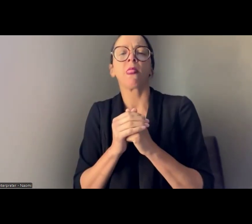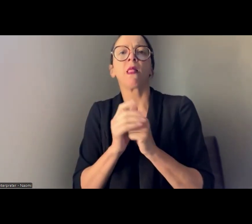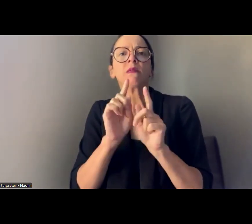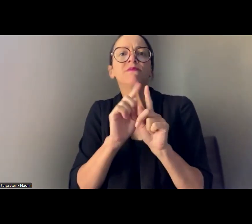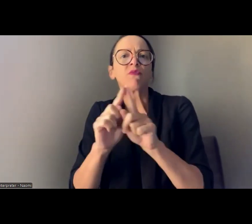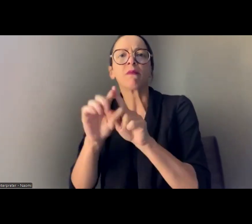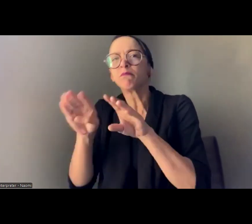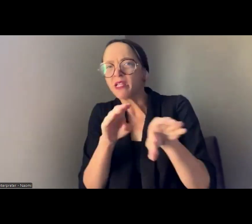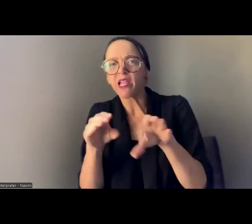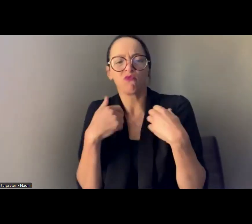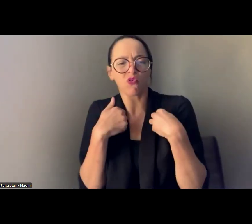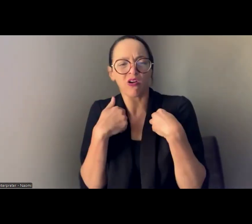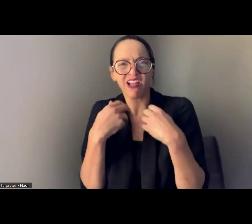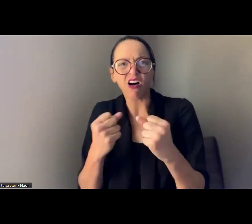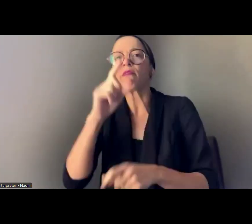and plague